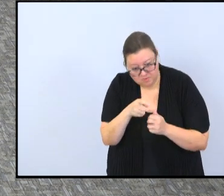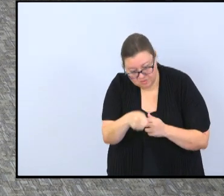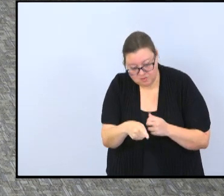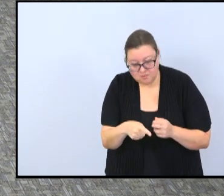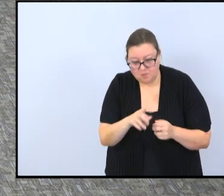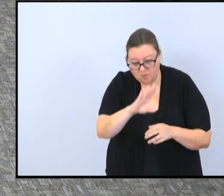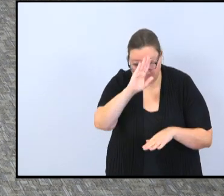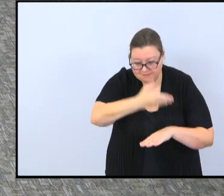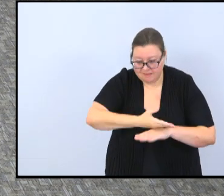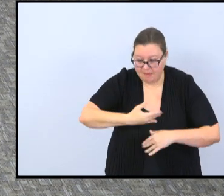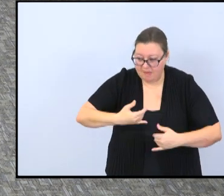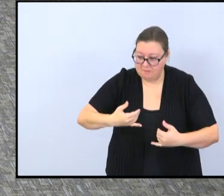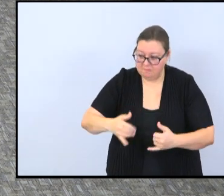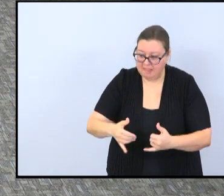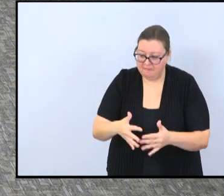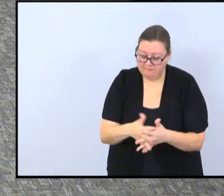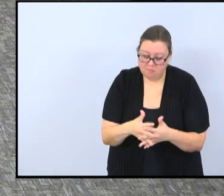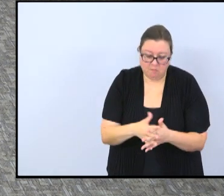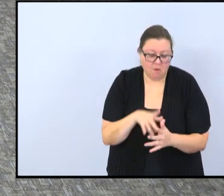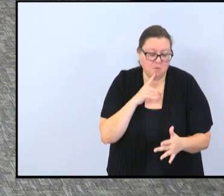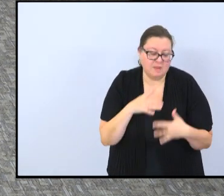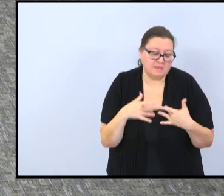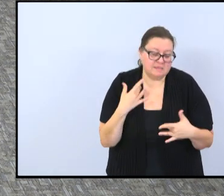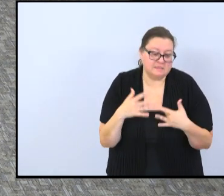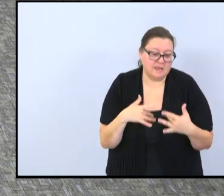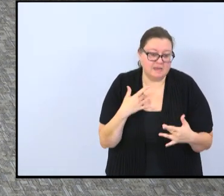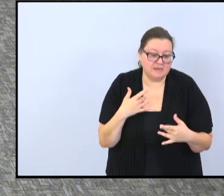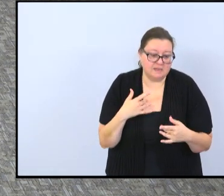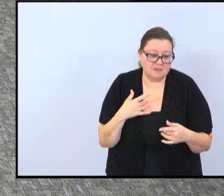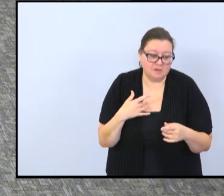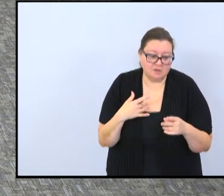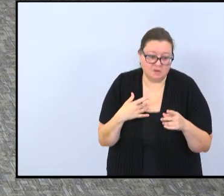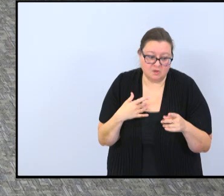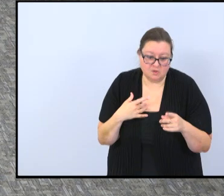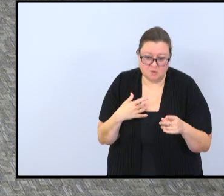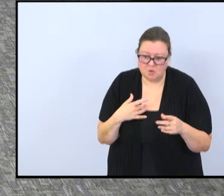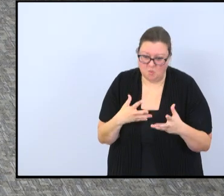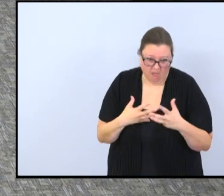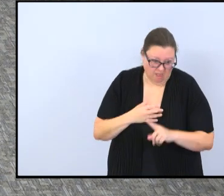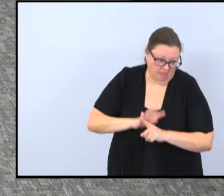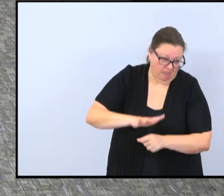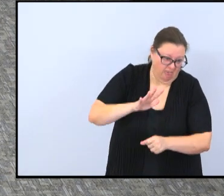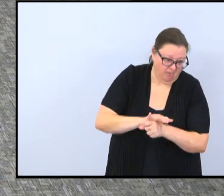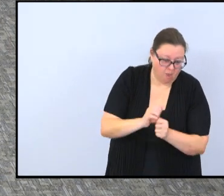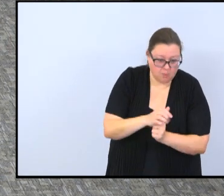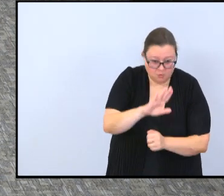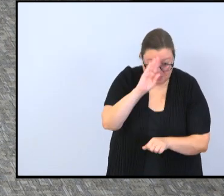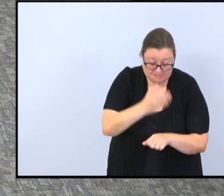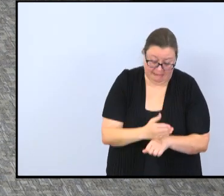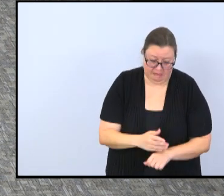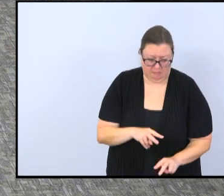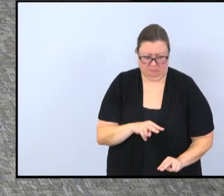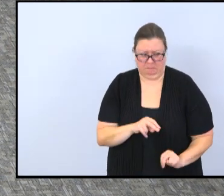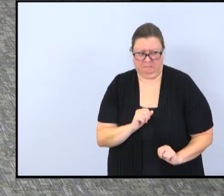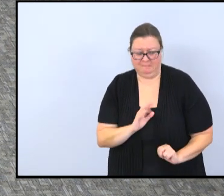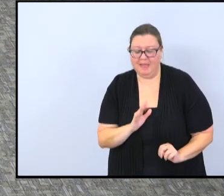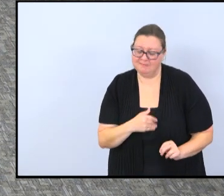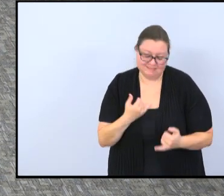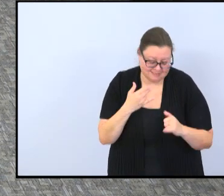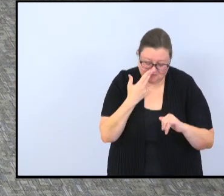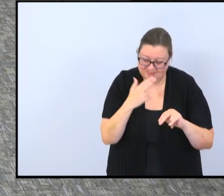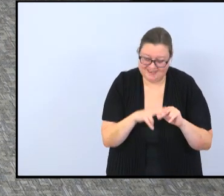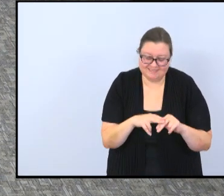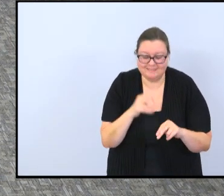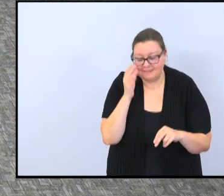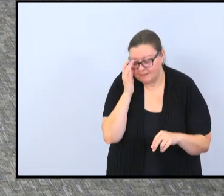play was exciting. Even though you were on the sideline a lot of times with your son, it's a great. We've had some good